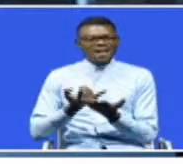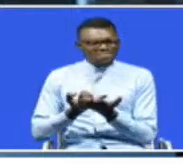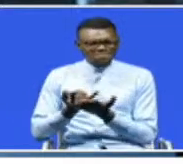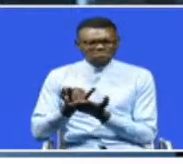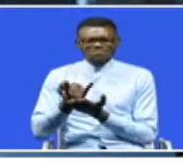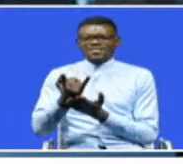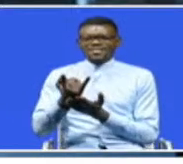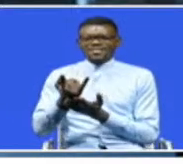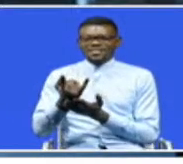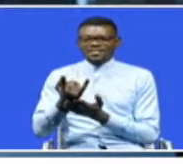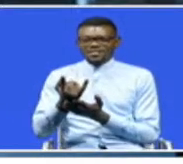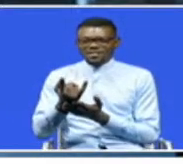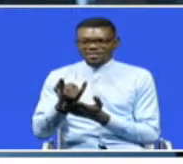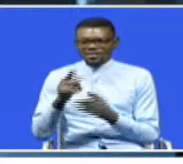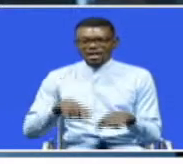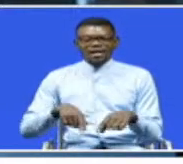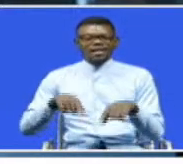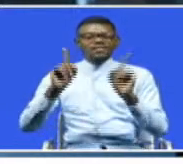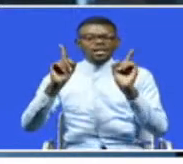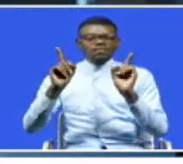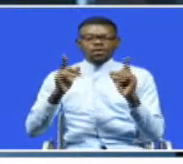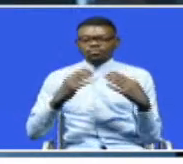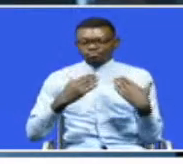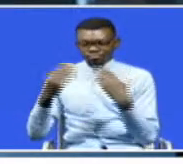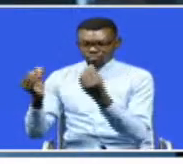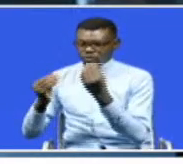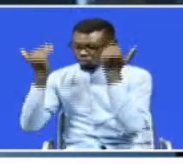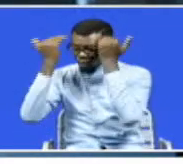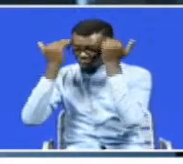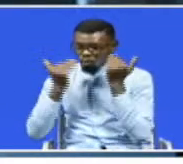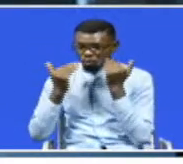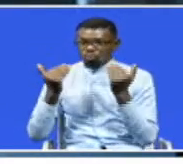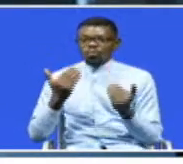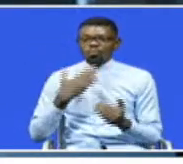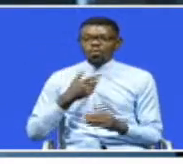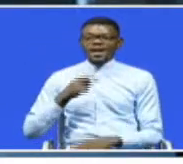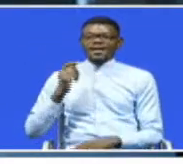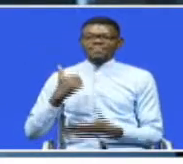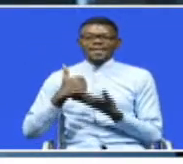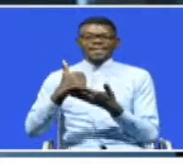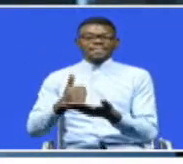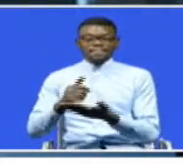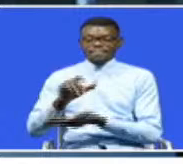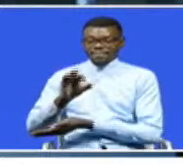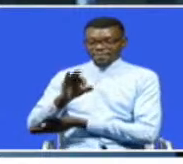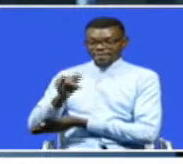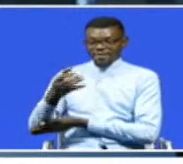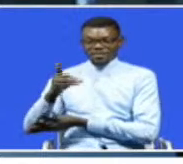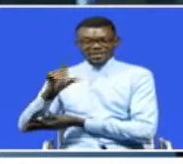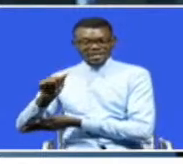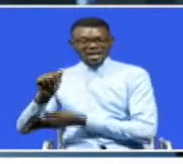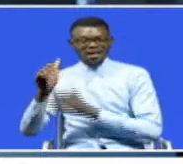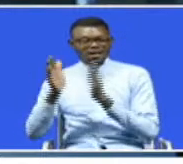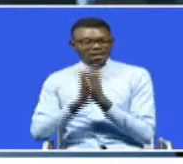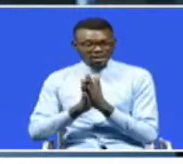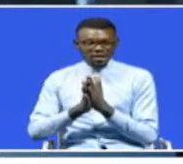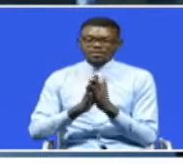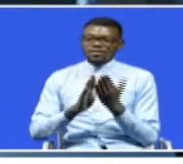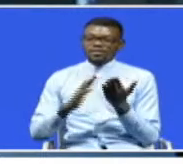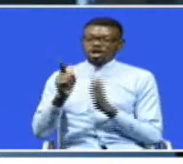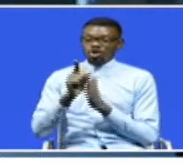move to court to seek justice the law society of kenya and the federation of women lawyers fida have waded into bitterest